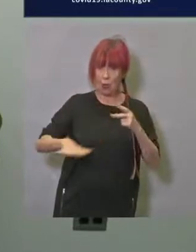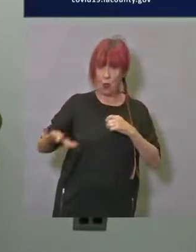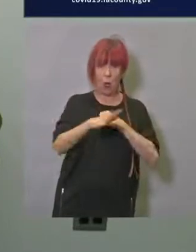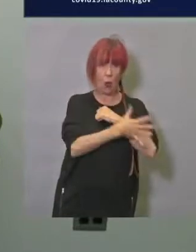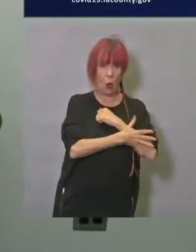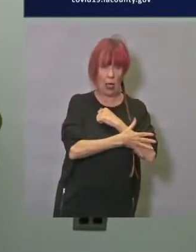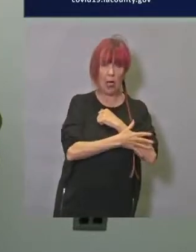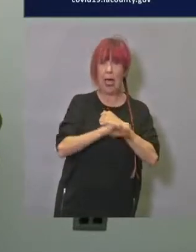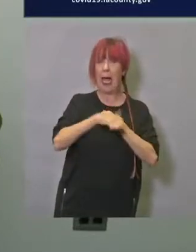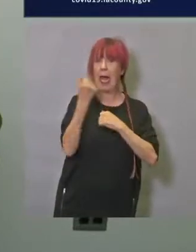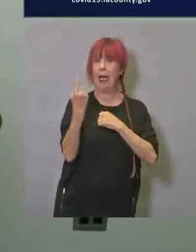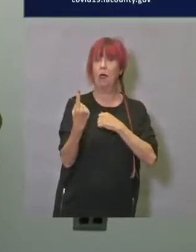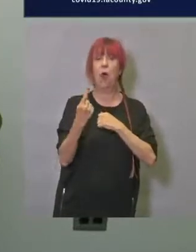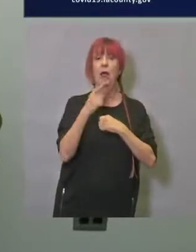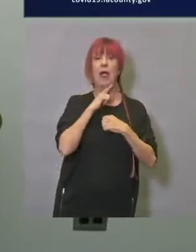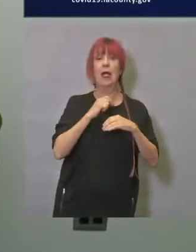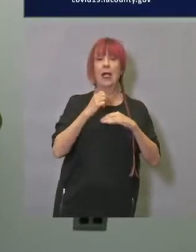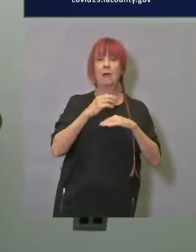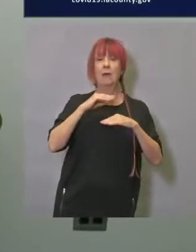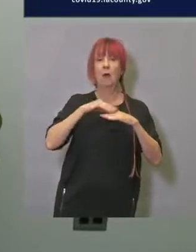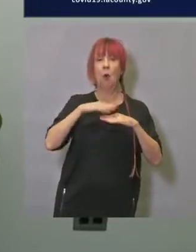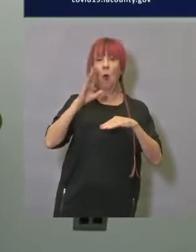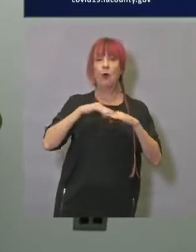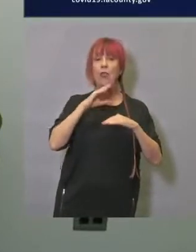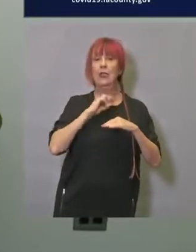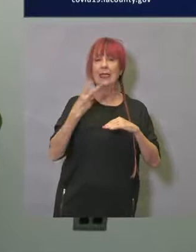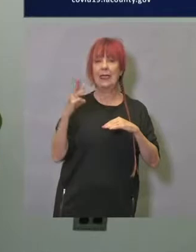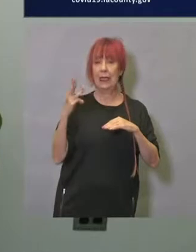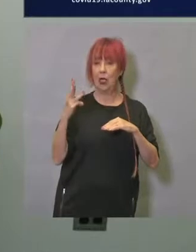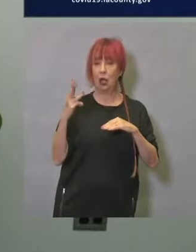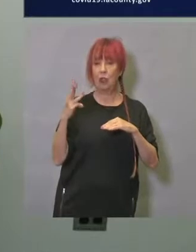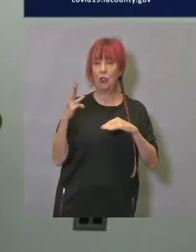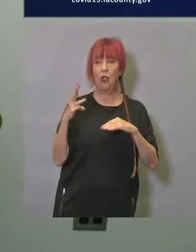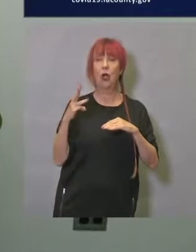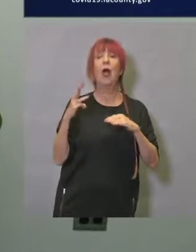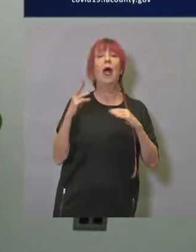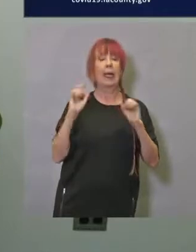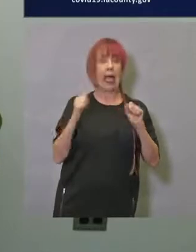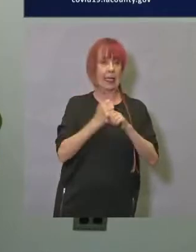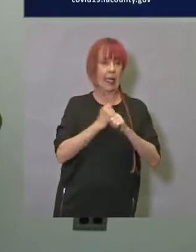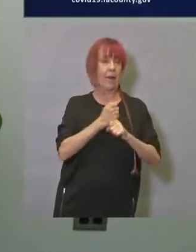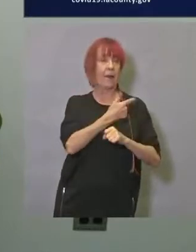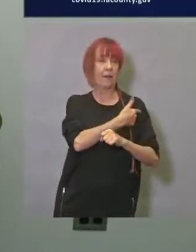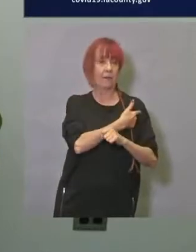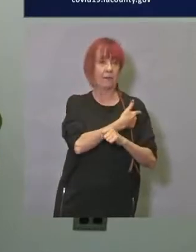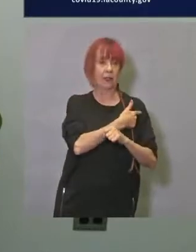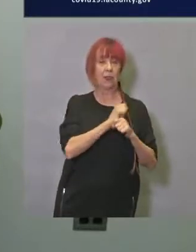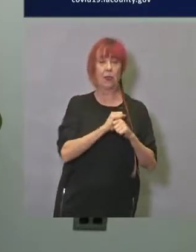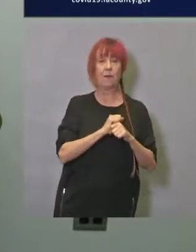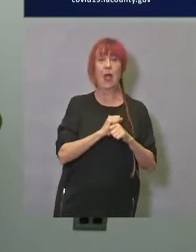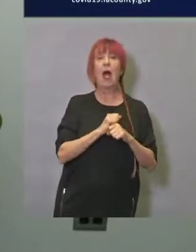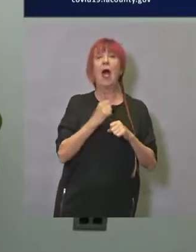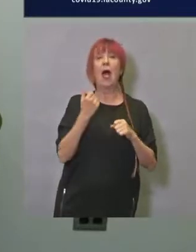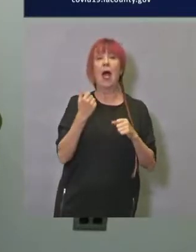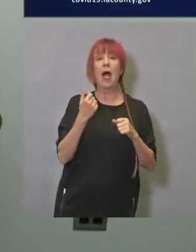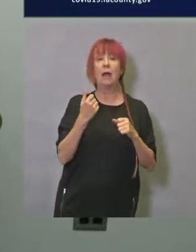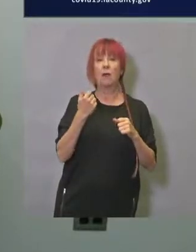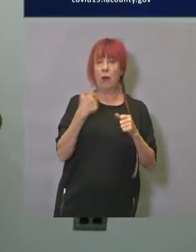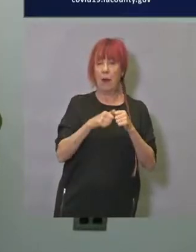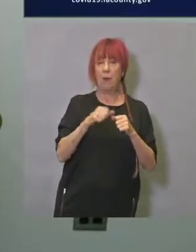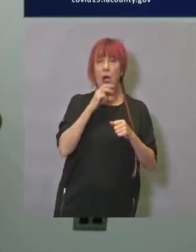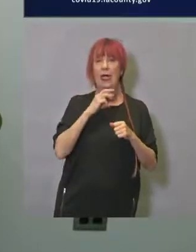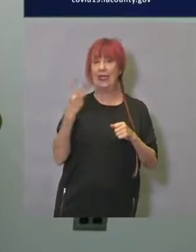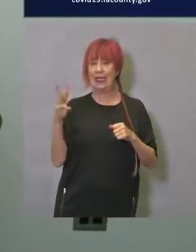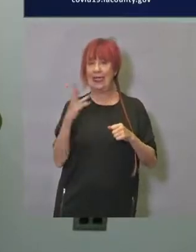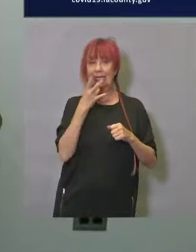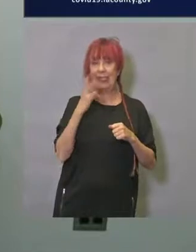get vaccinated if it's a site that has Pfizer vaccine available. And if not, if it's a site that has Moderna and or